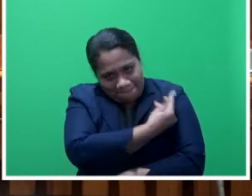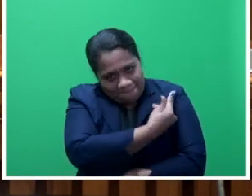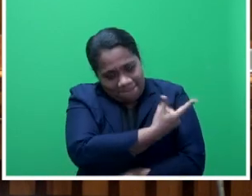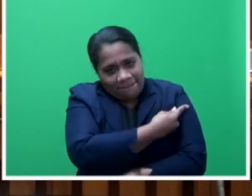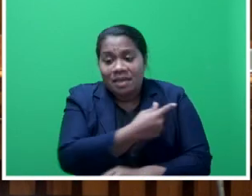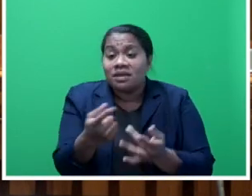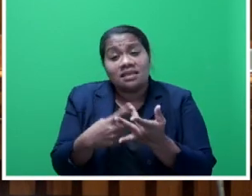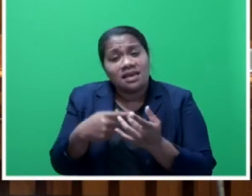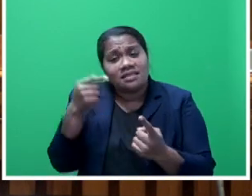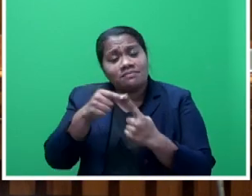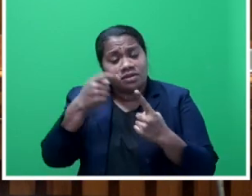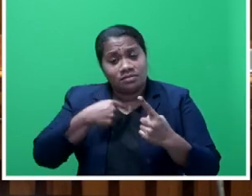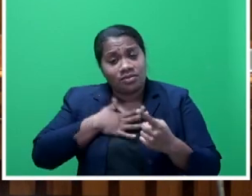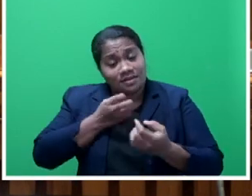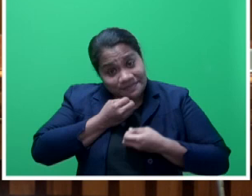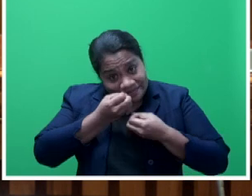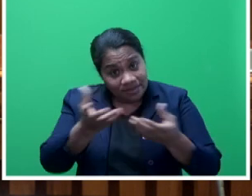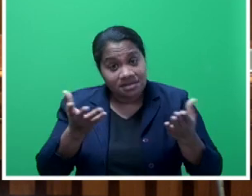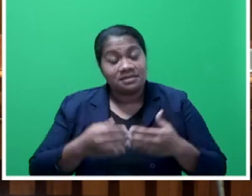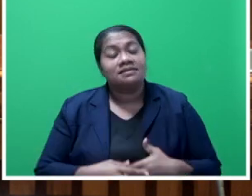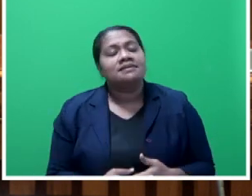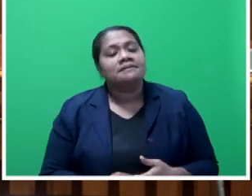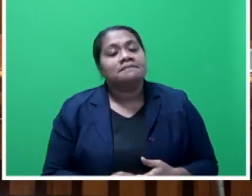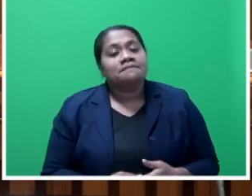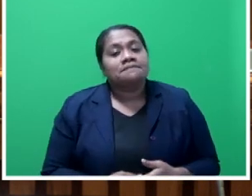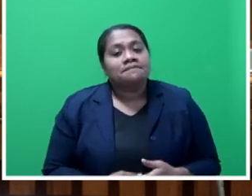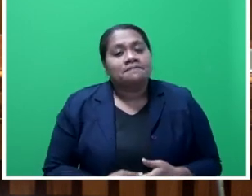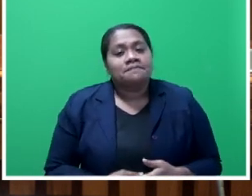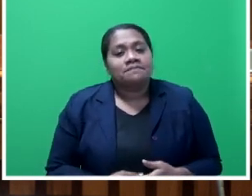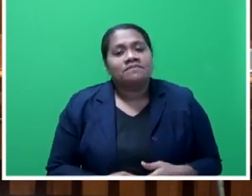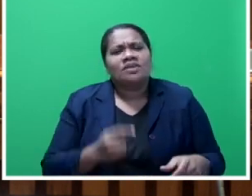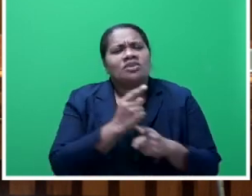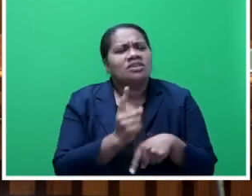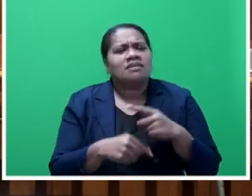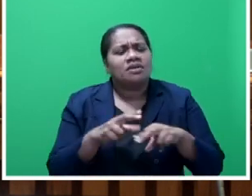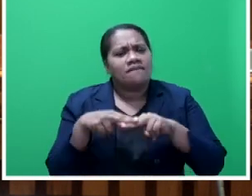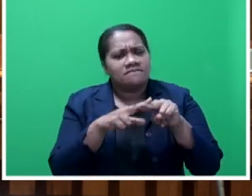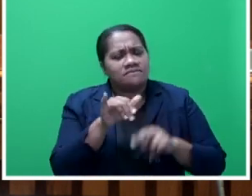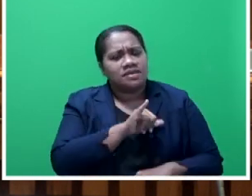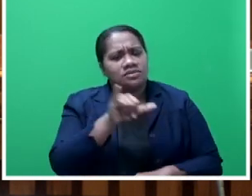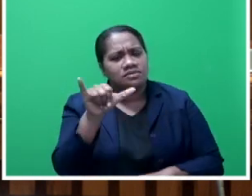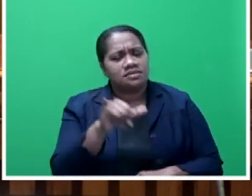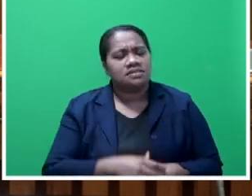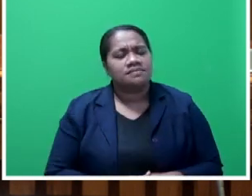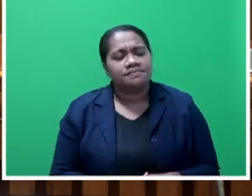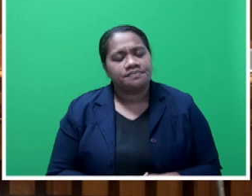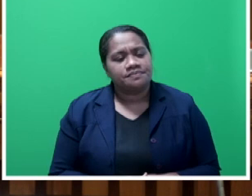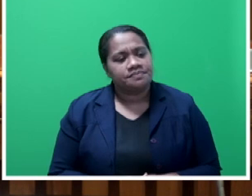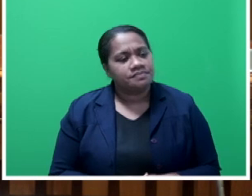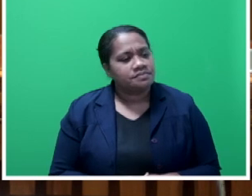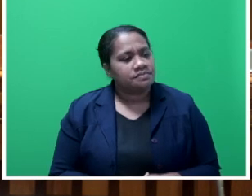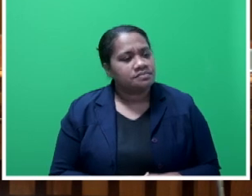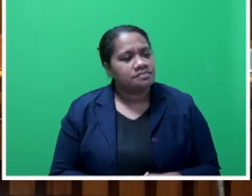highlight also is that they talked a lot about Fiji Airways. It really irks